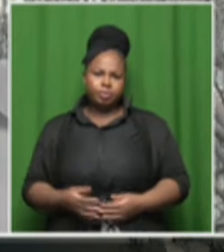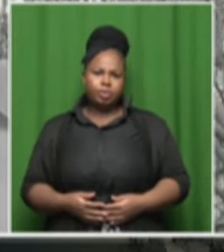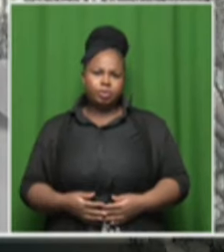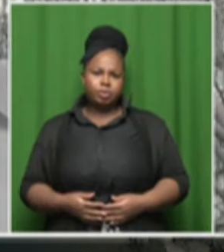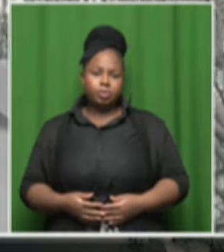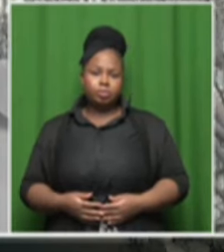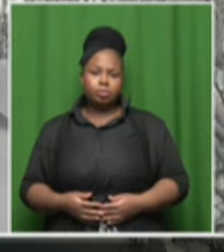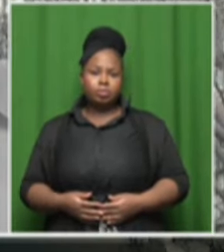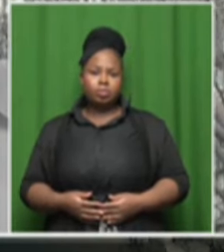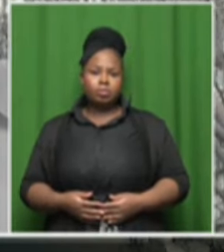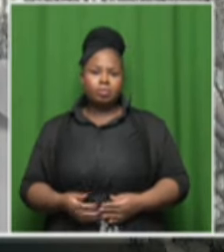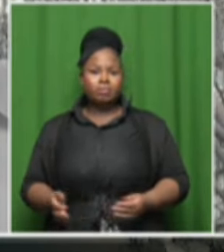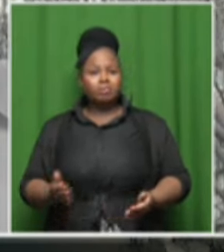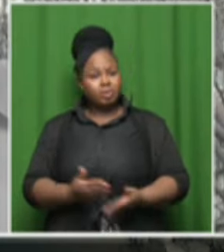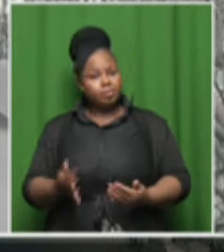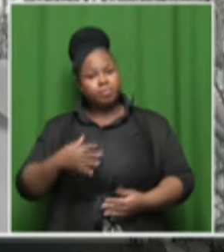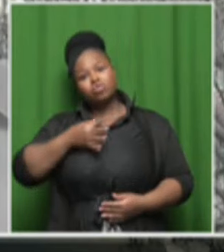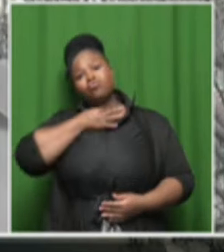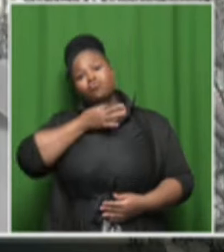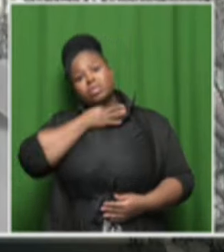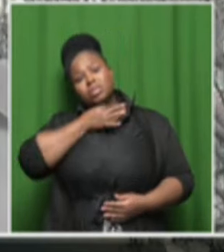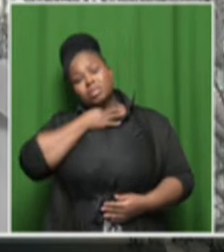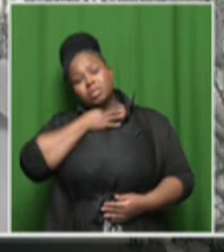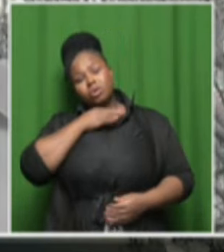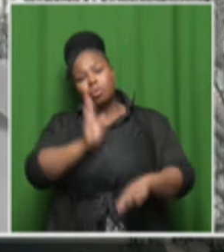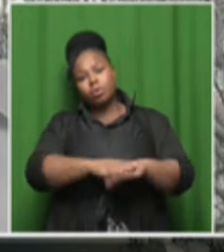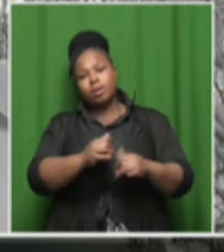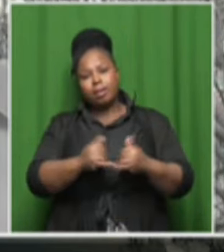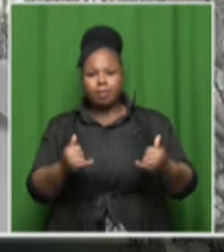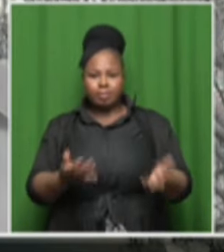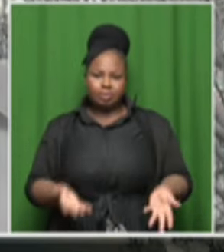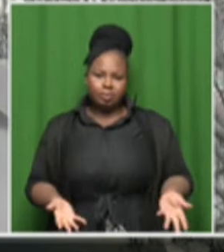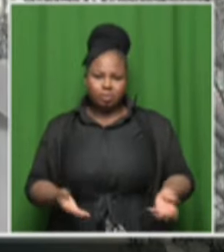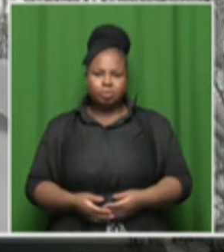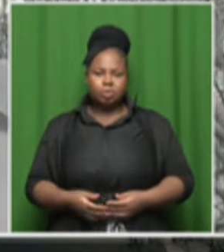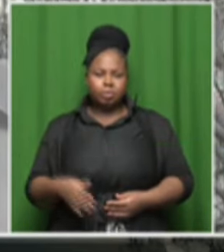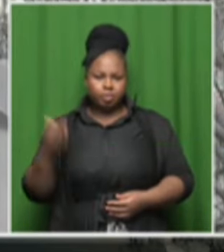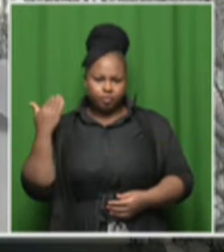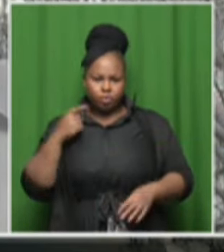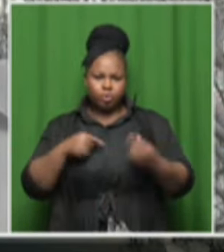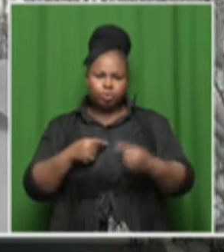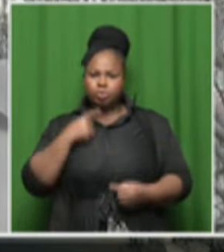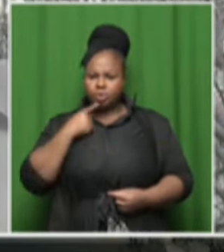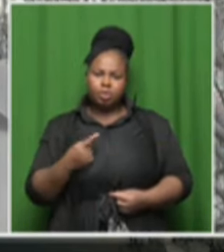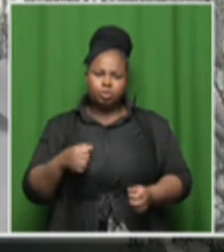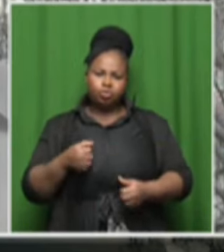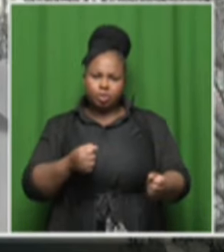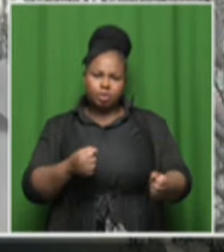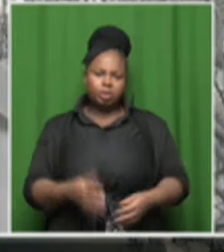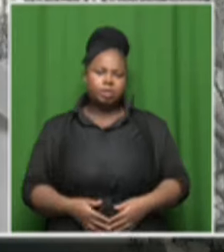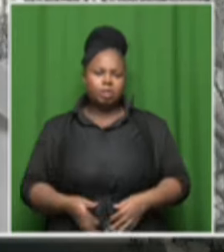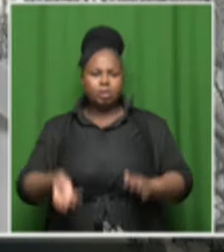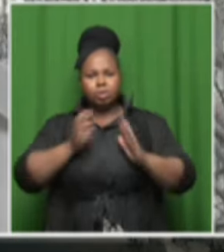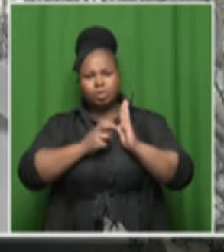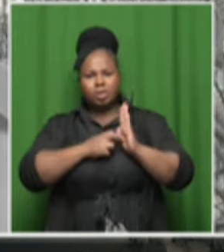is also some of the threats and the risks associated with cybersecurity. And to your point about our cyber strategy and the